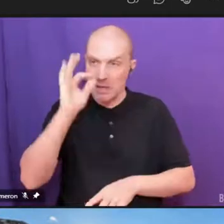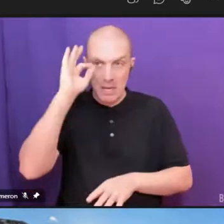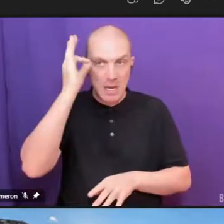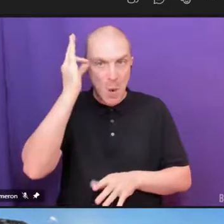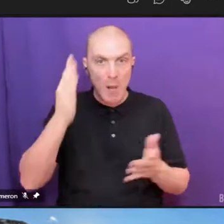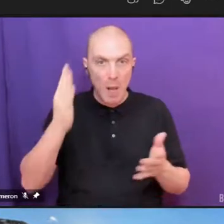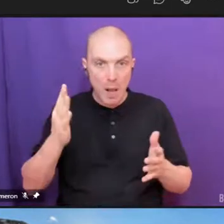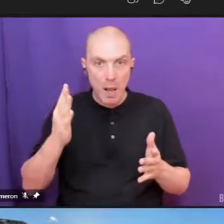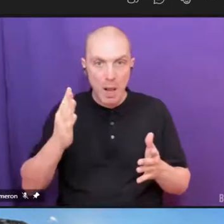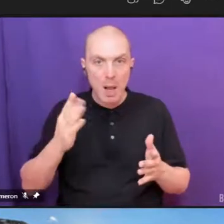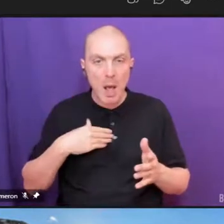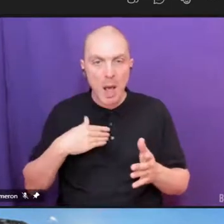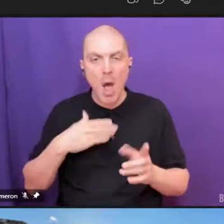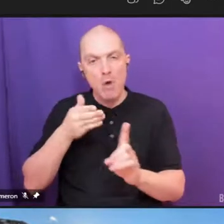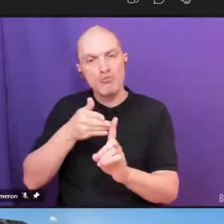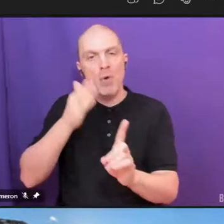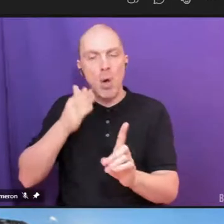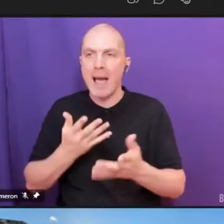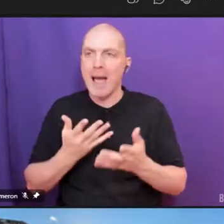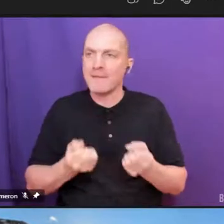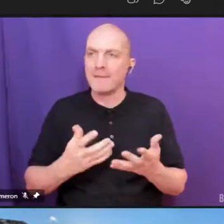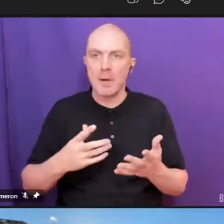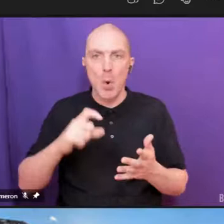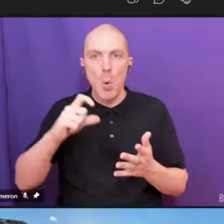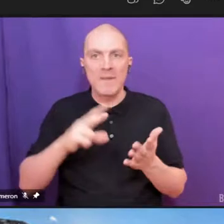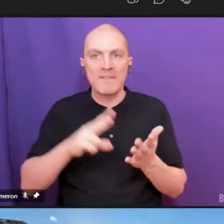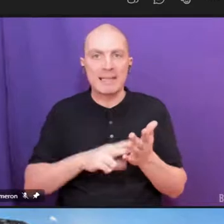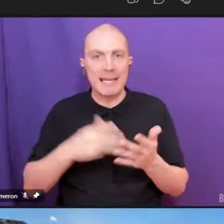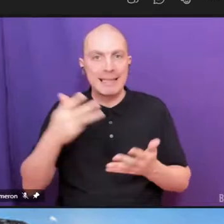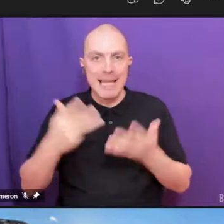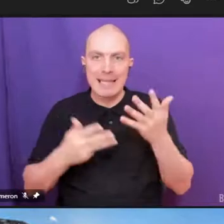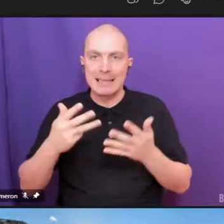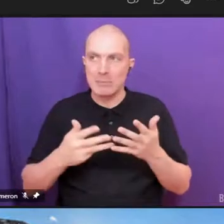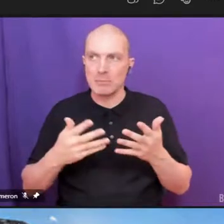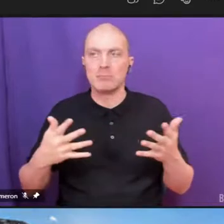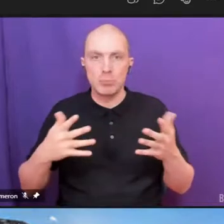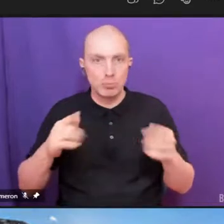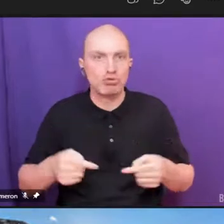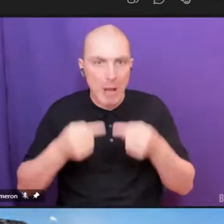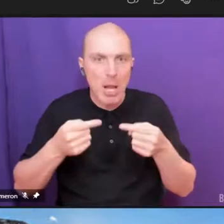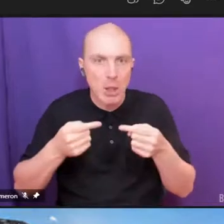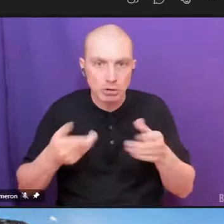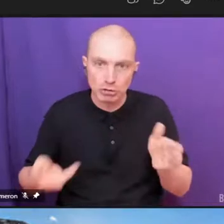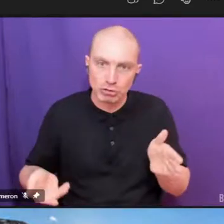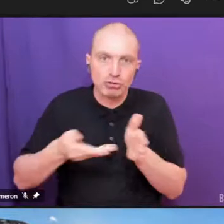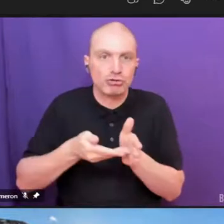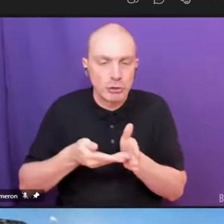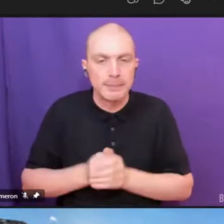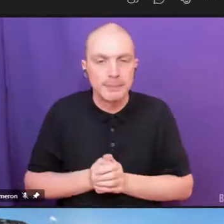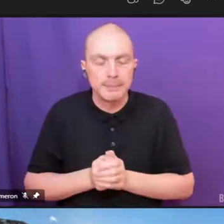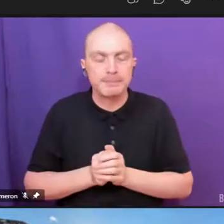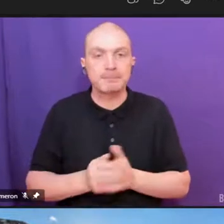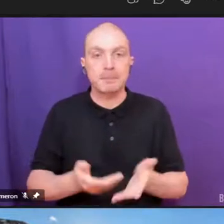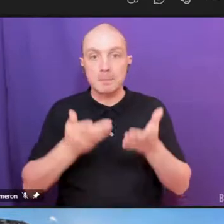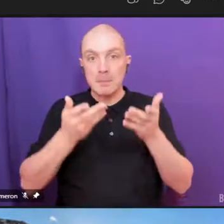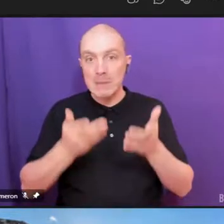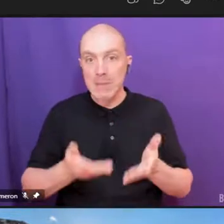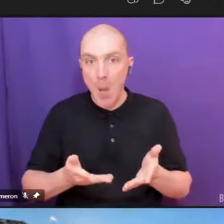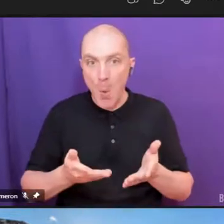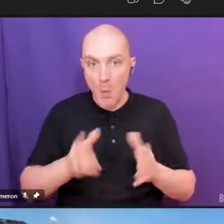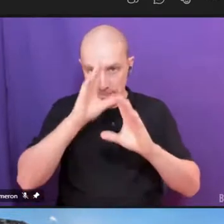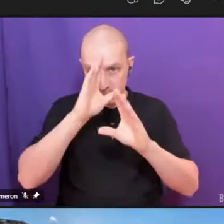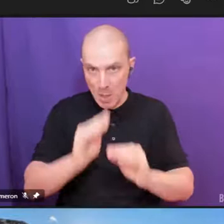challenges that COVID-19 has brought to it. I'd now like to touch on and bring to members' attention